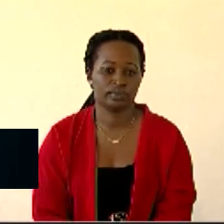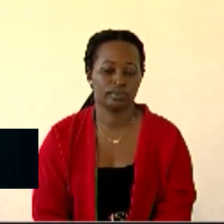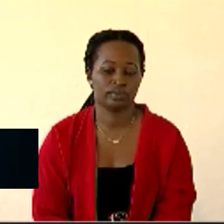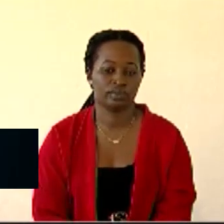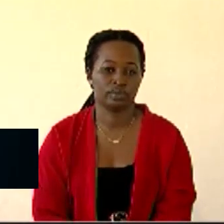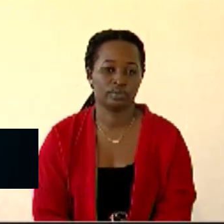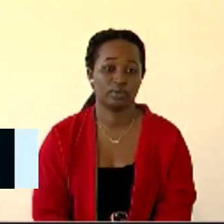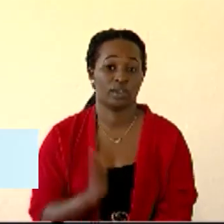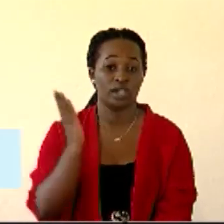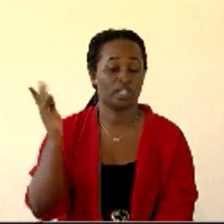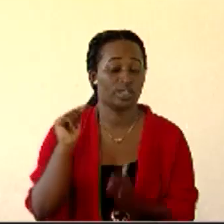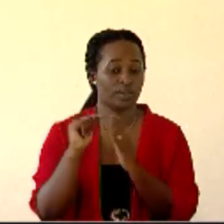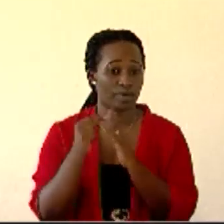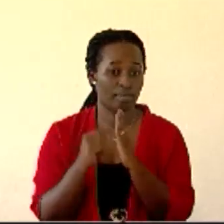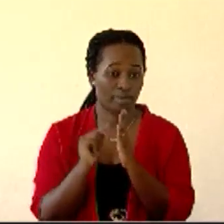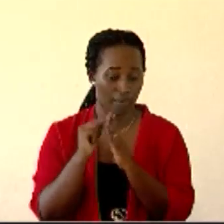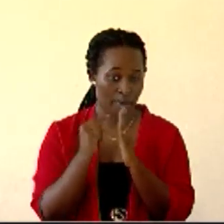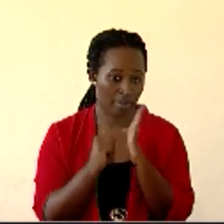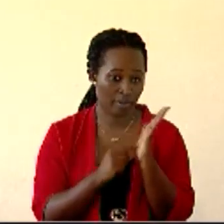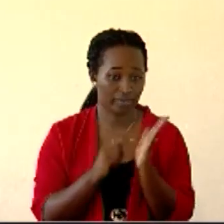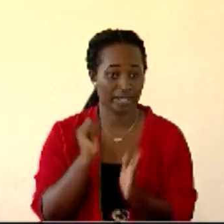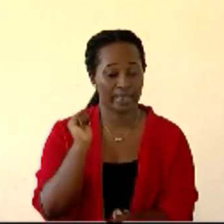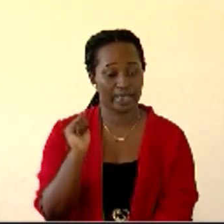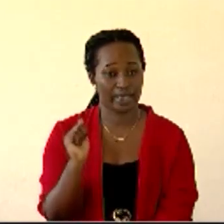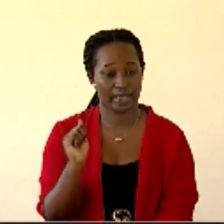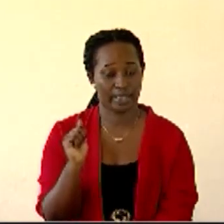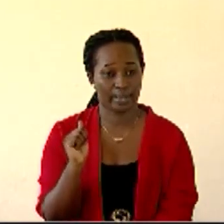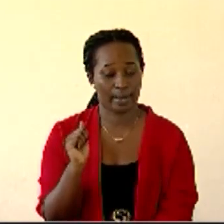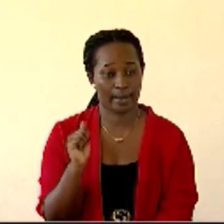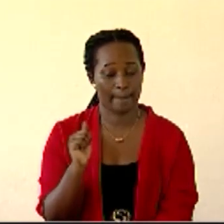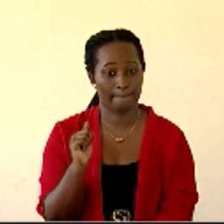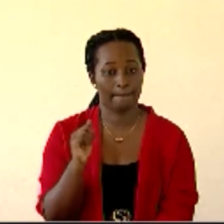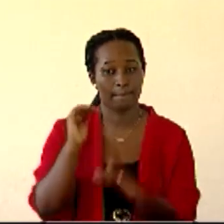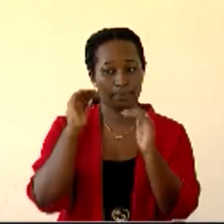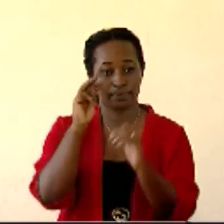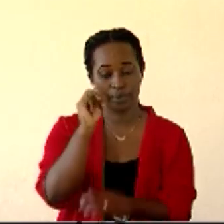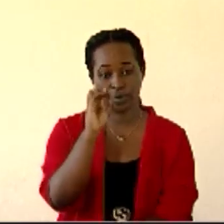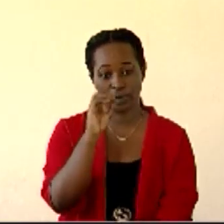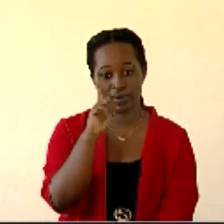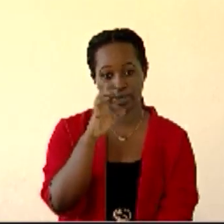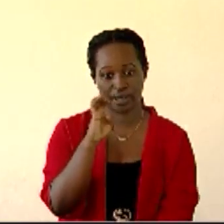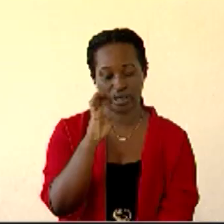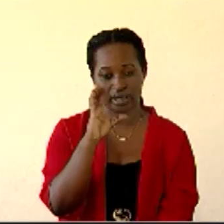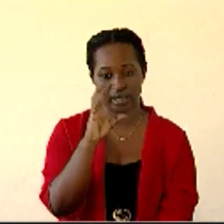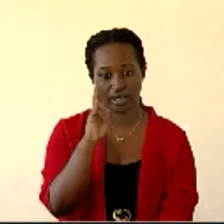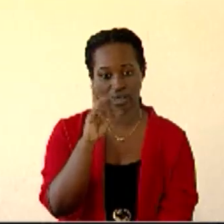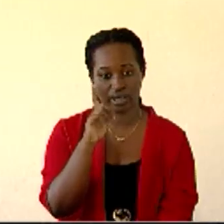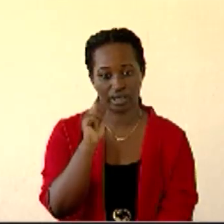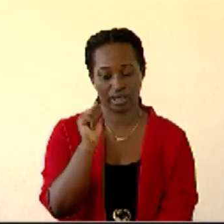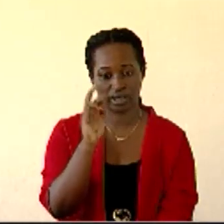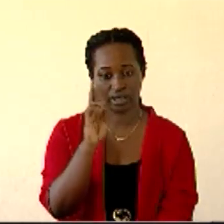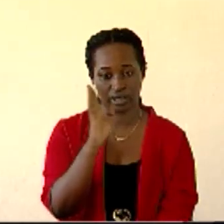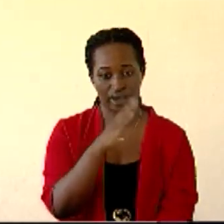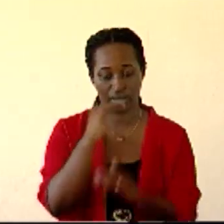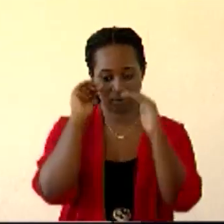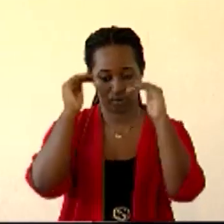this compound A, its molecular structure is given. The molecular